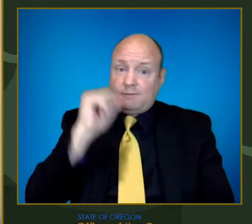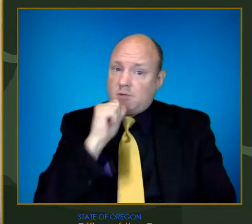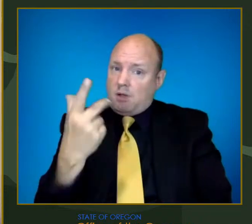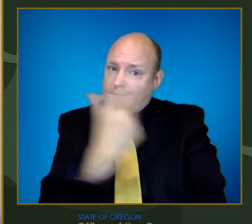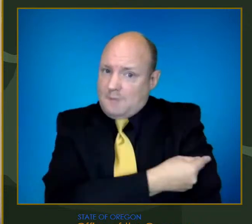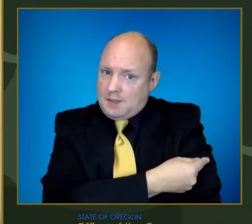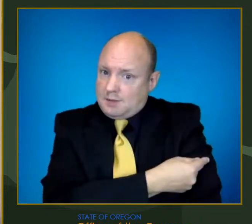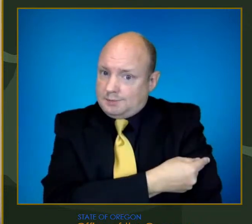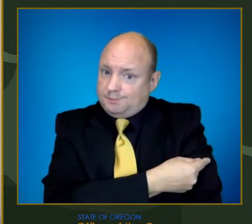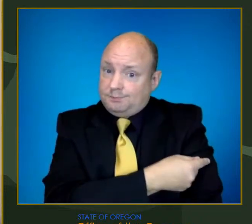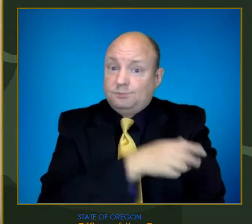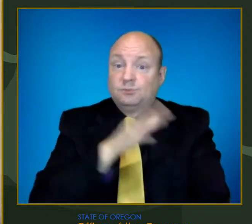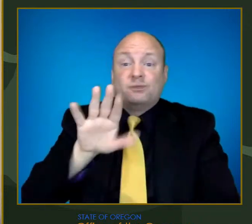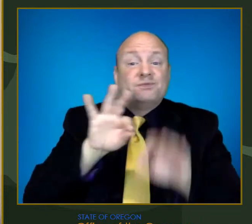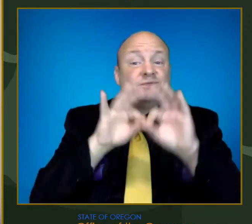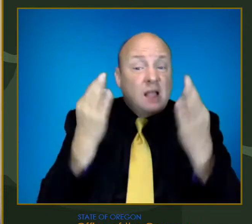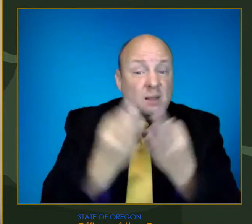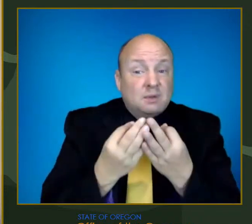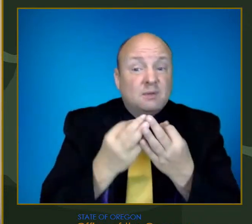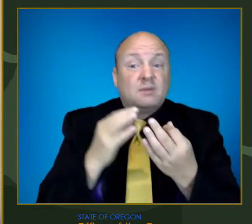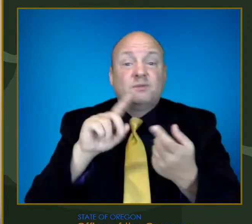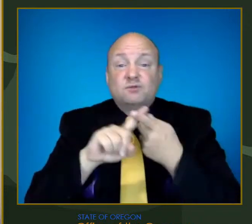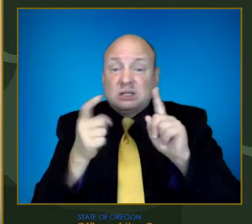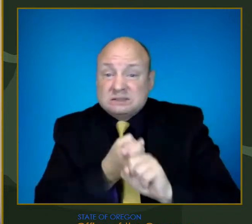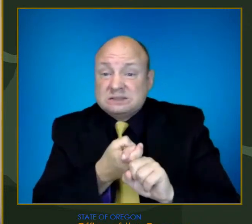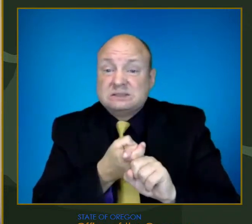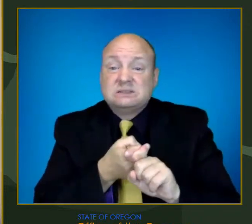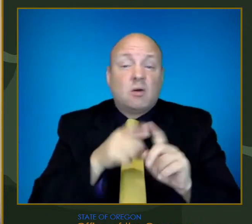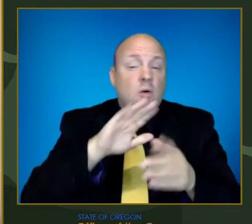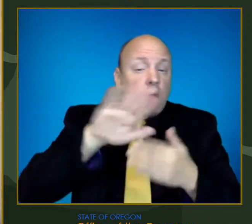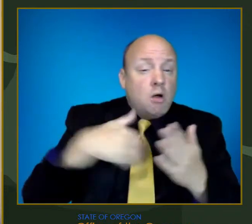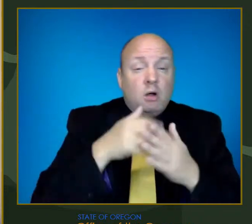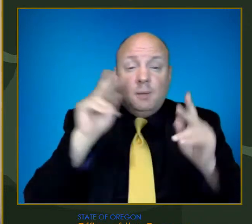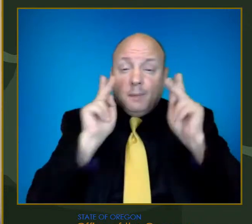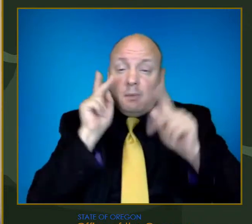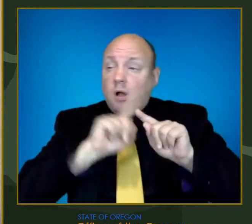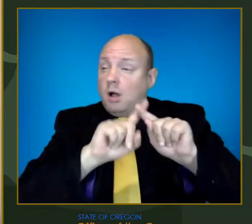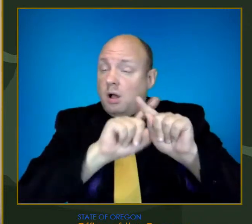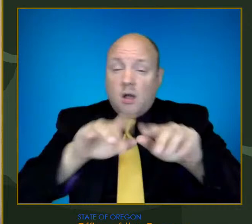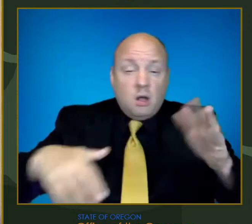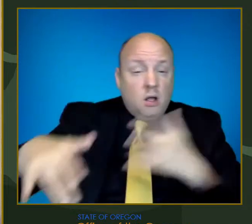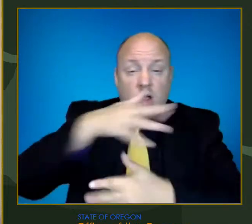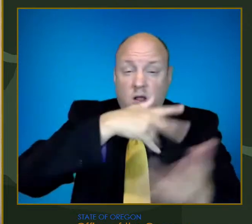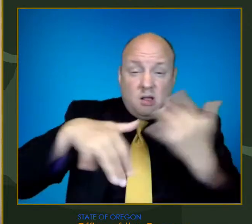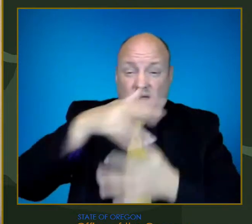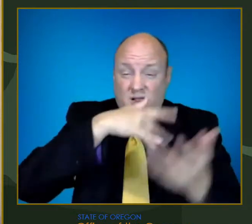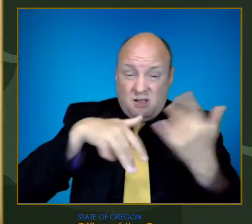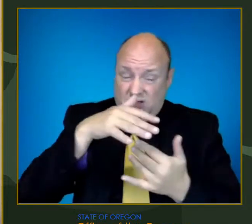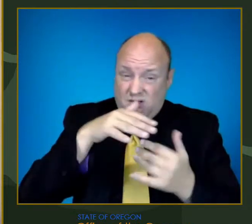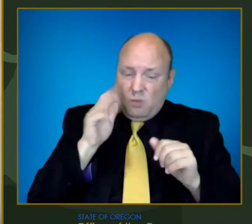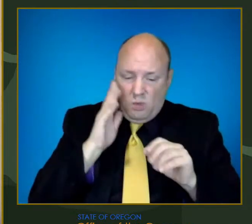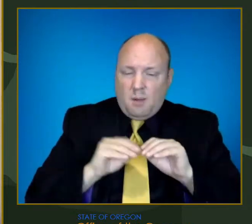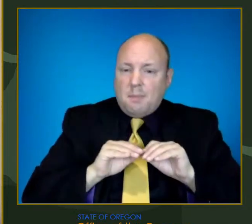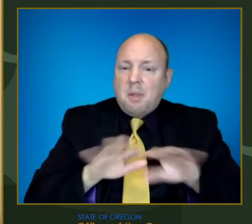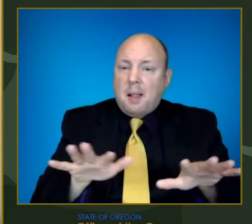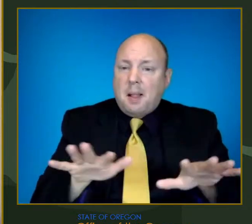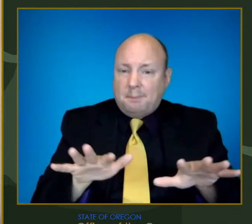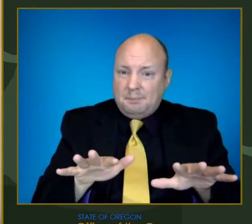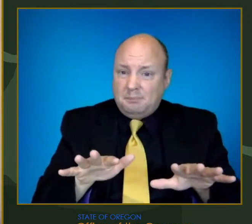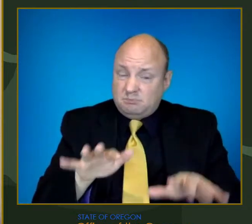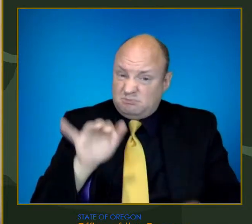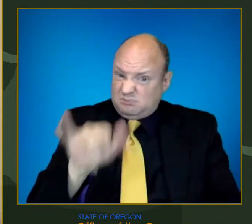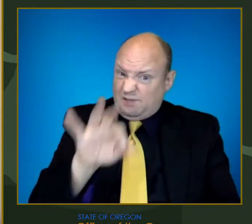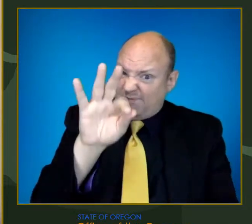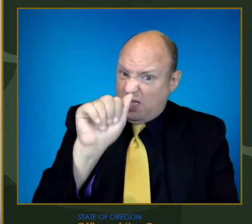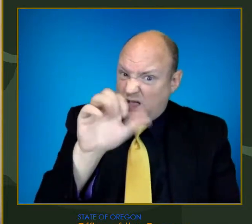family, your loved ones, and everyone you encounter while infected. Those are the facts, supported by our data and the